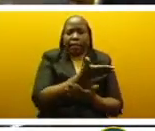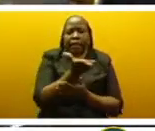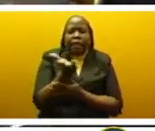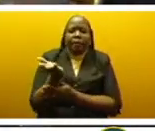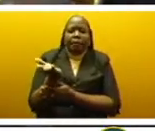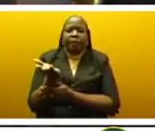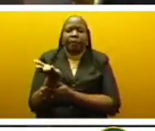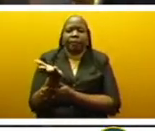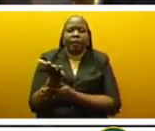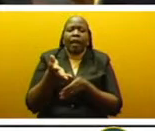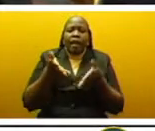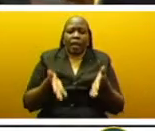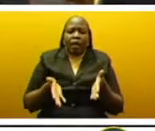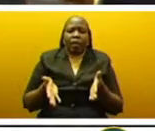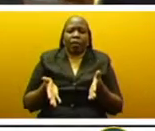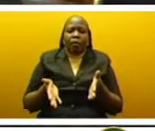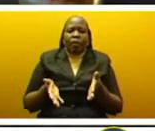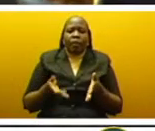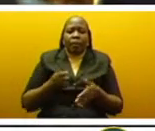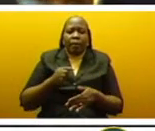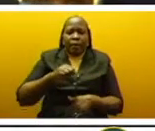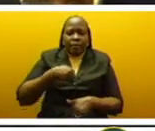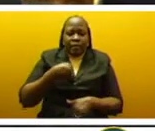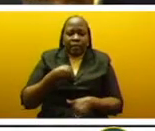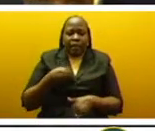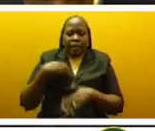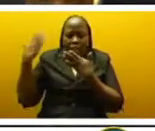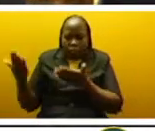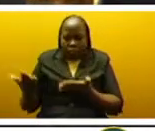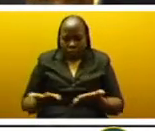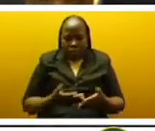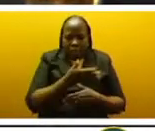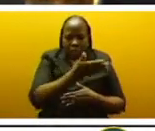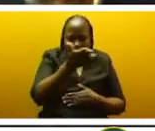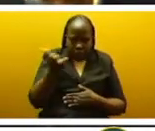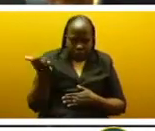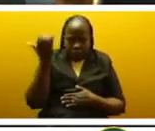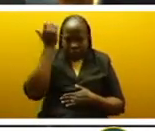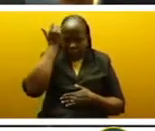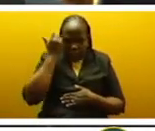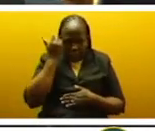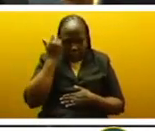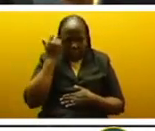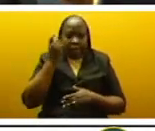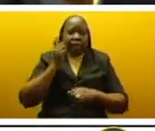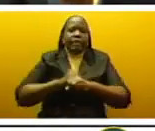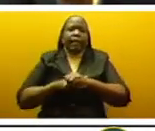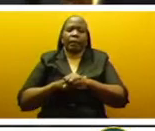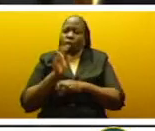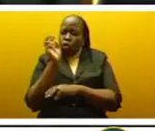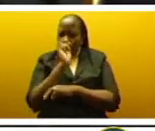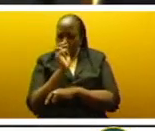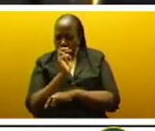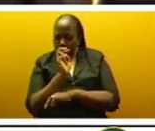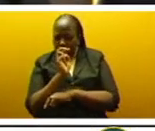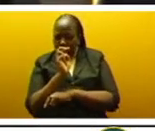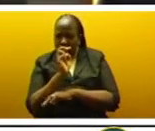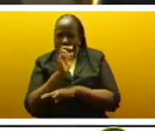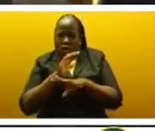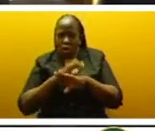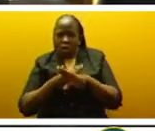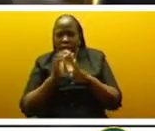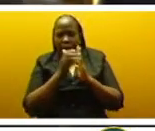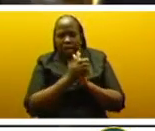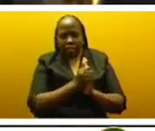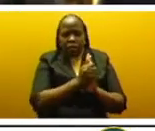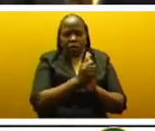I therefore invite your lordships that looking at the article dealing with leadership and